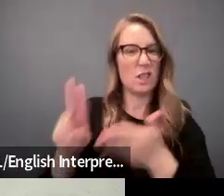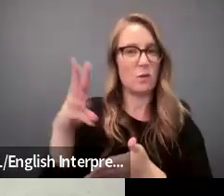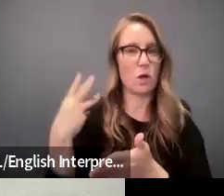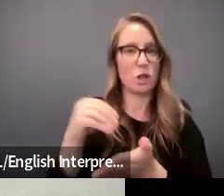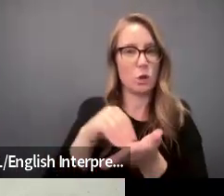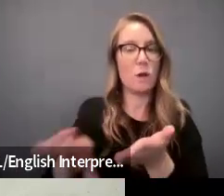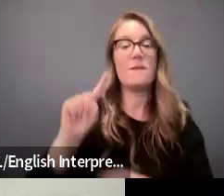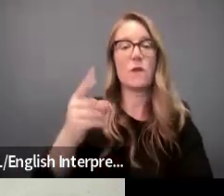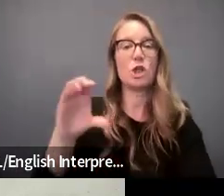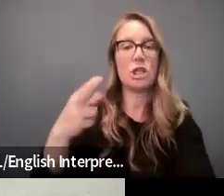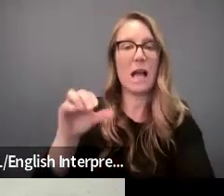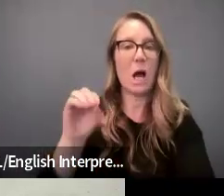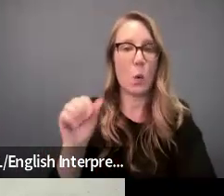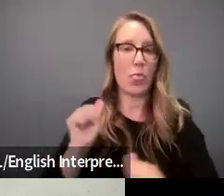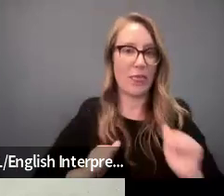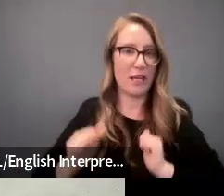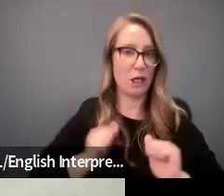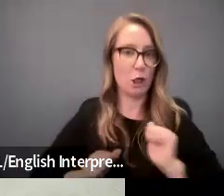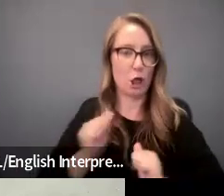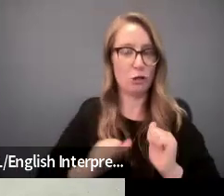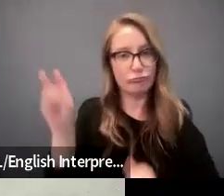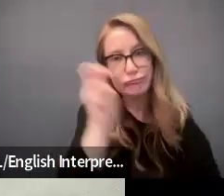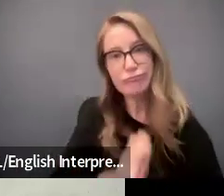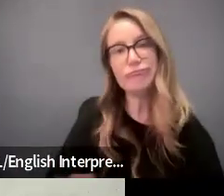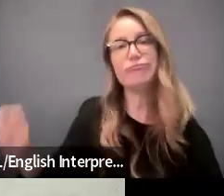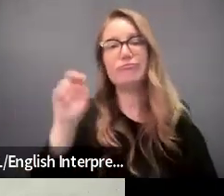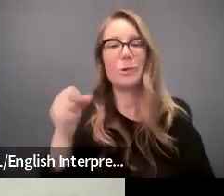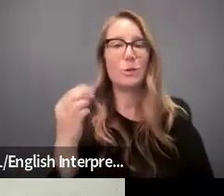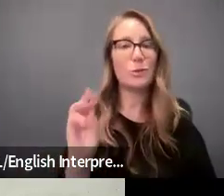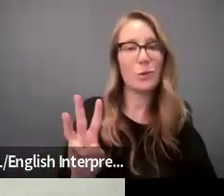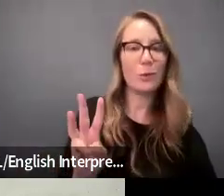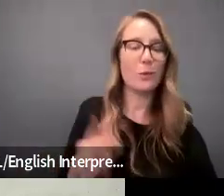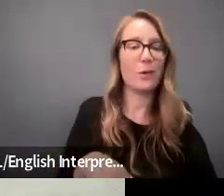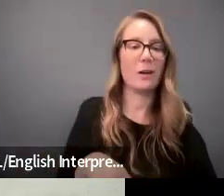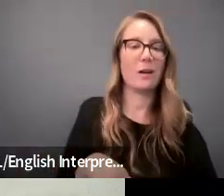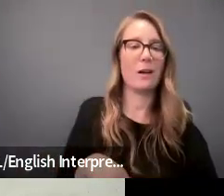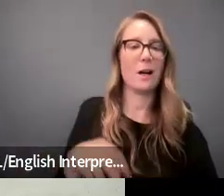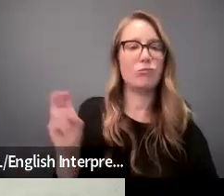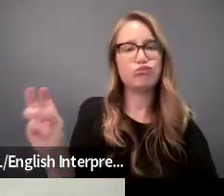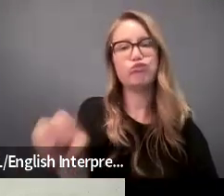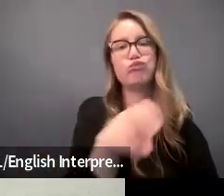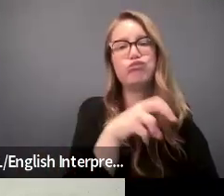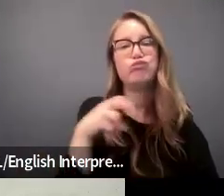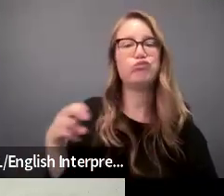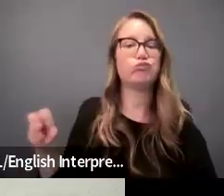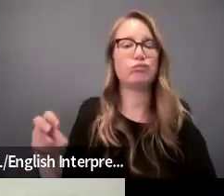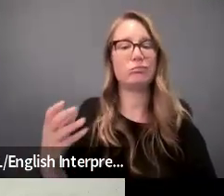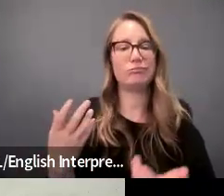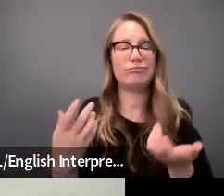first Chicano theater traveling show that went around doing